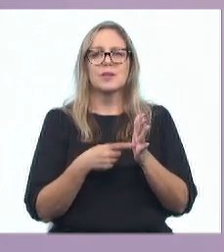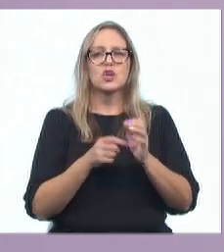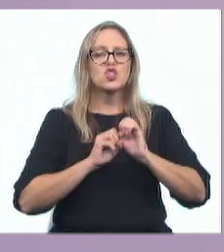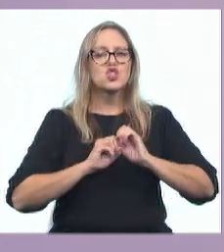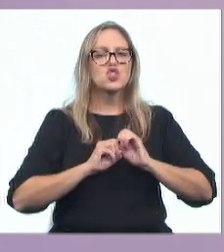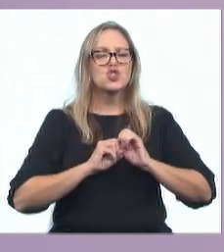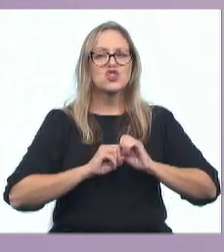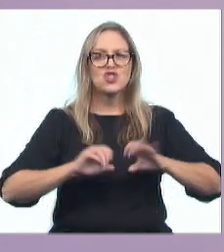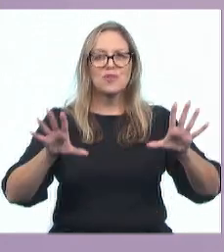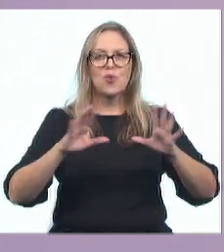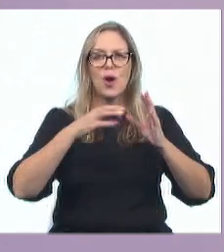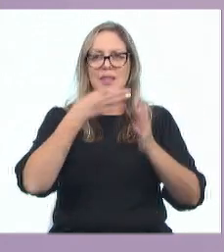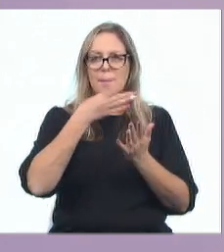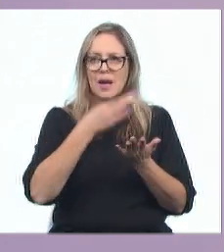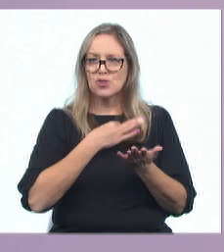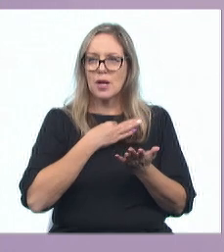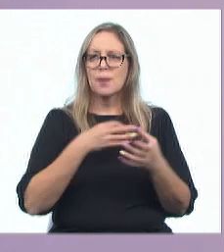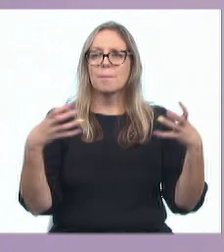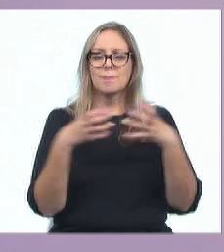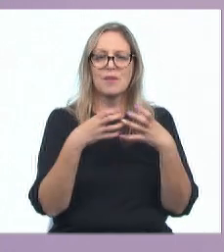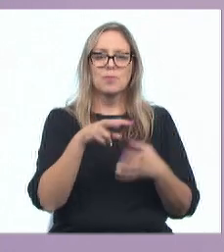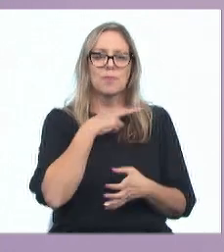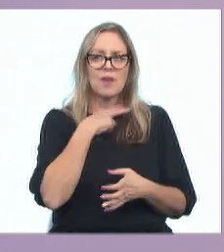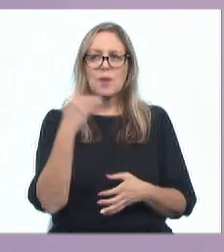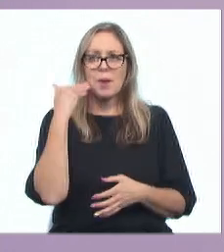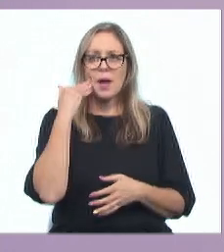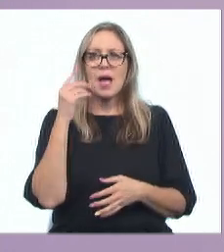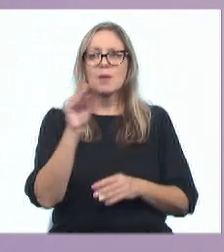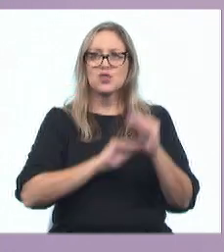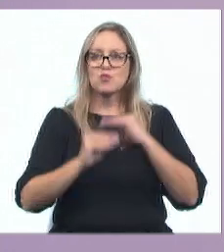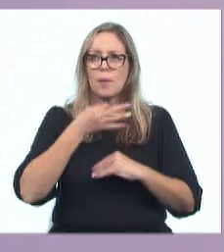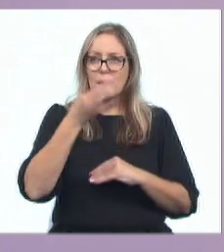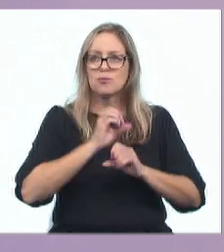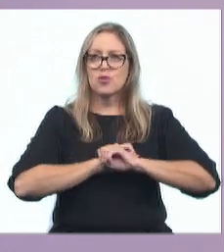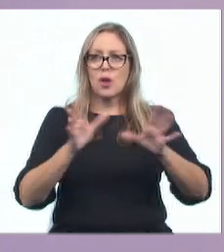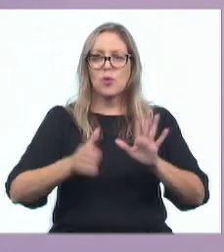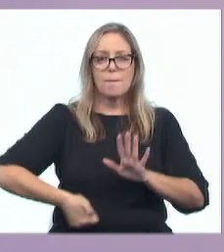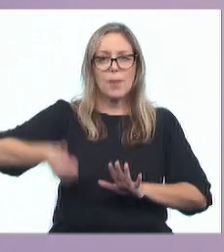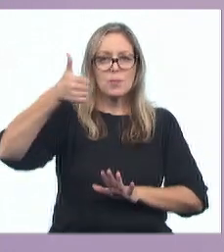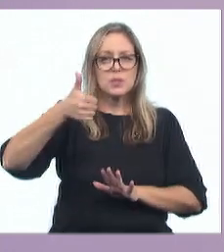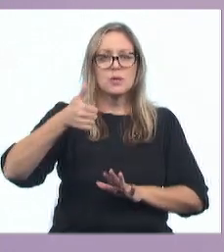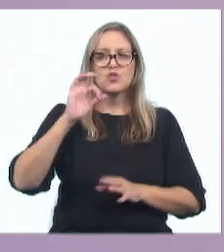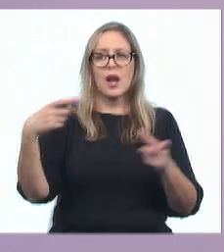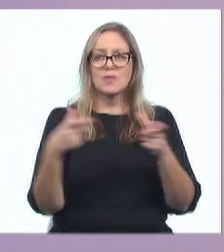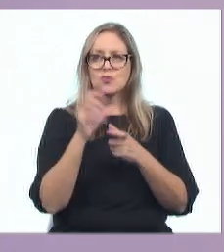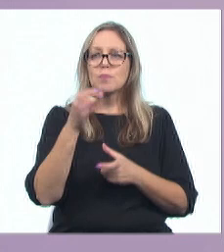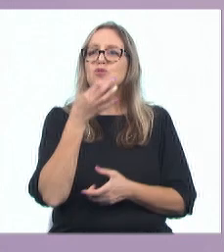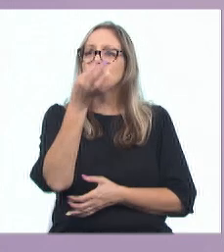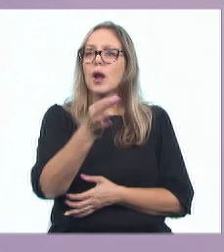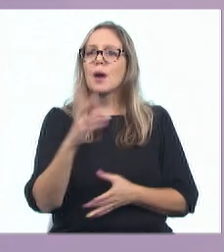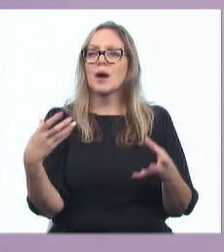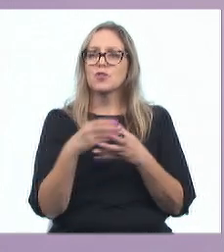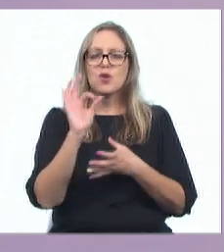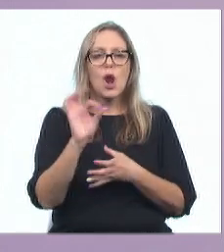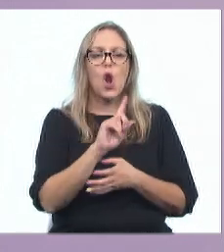UK and America. They've used the article, sent it to the bosses in their companies to ask, why aren't their companies